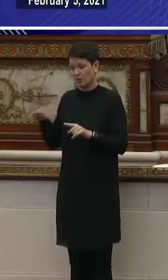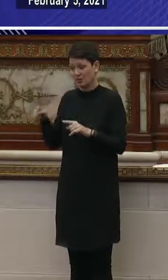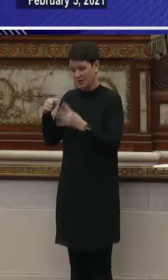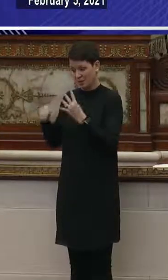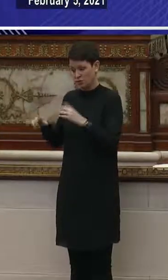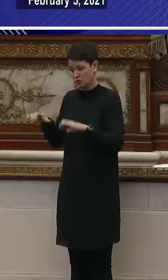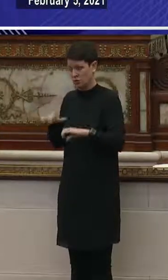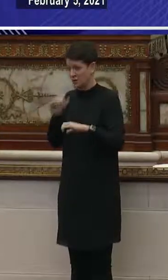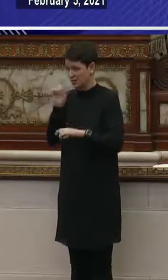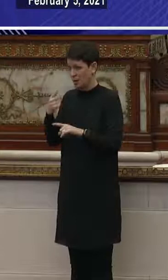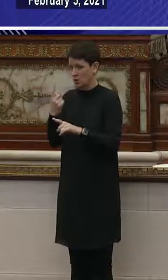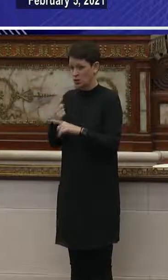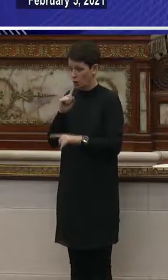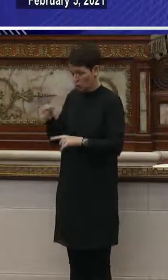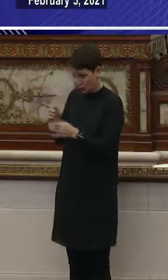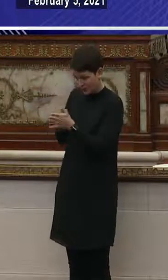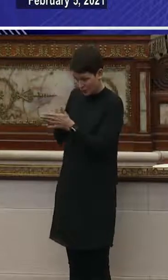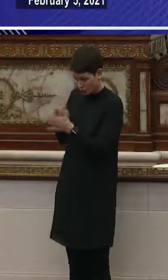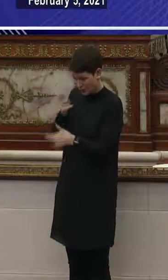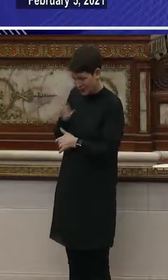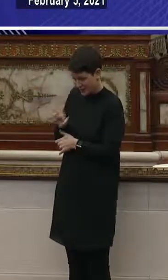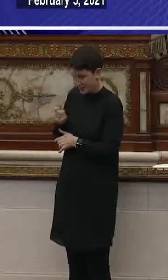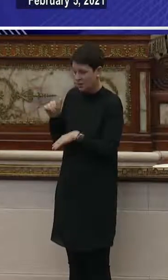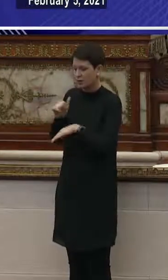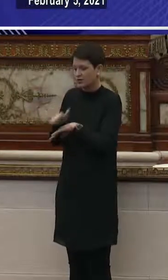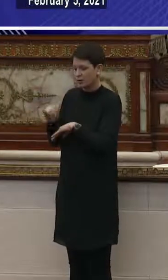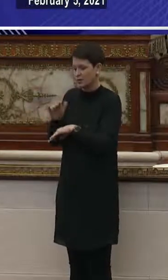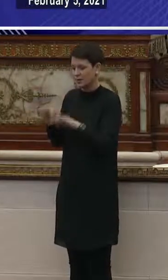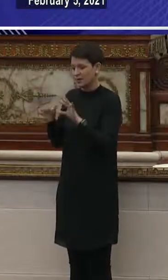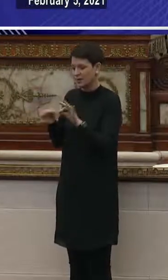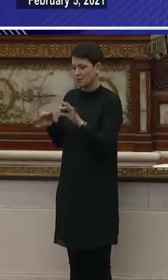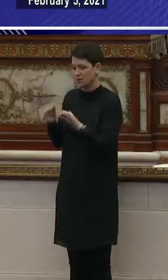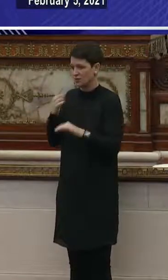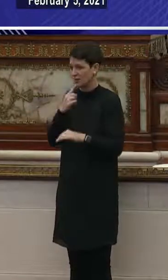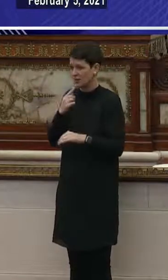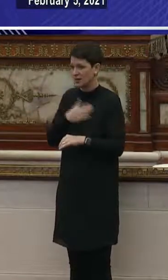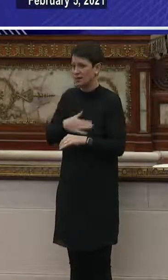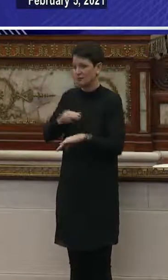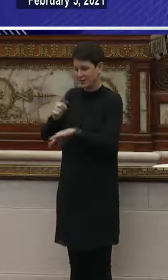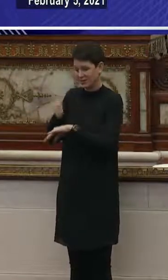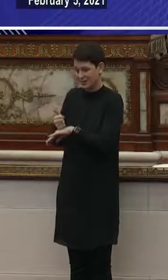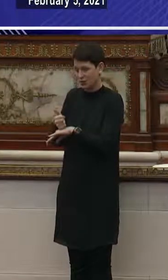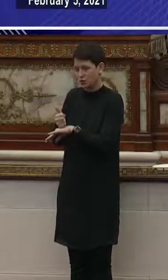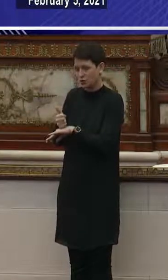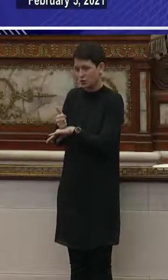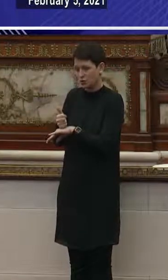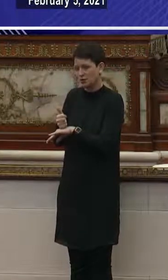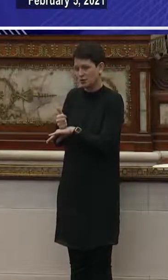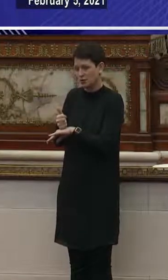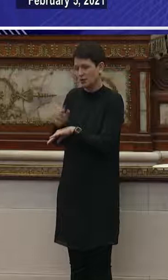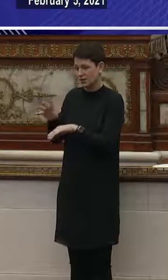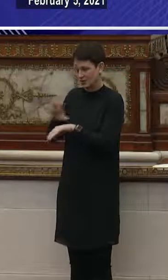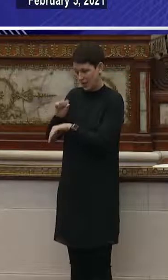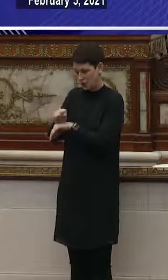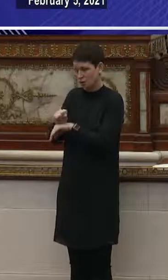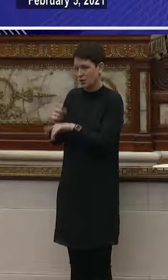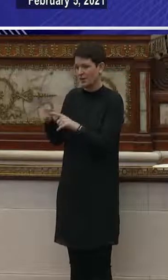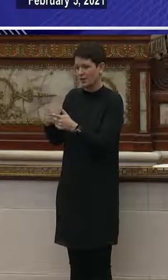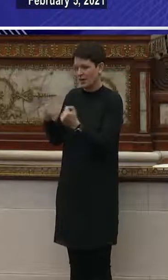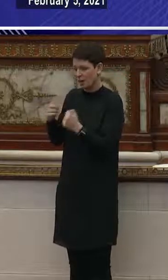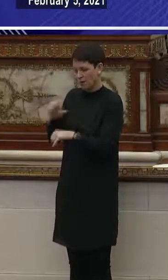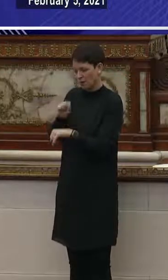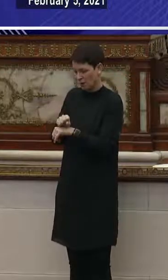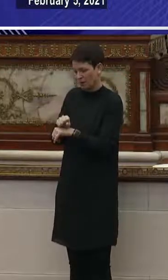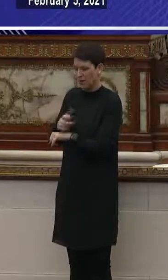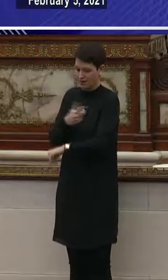not just saying, are you interested? But they're sending out a message that says, please schedule in the following way. And then they schedule and then they come in and get their appointment.